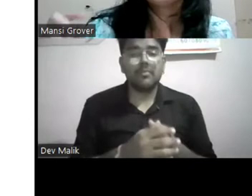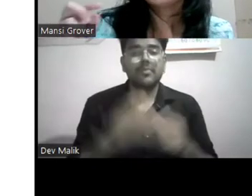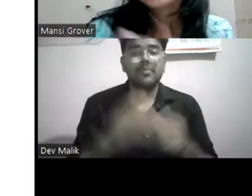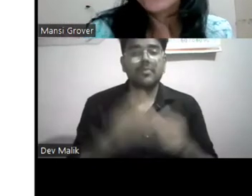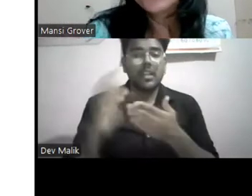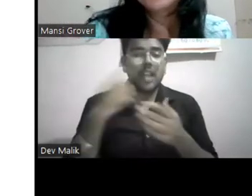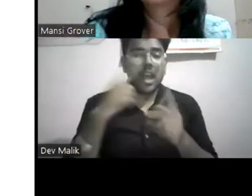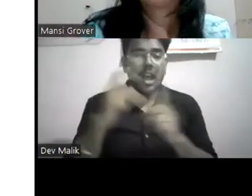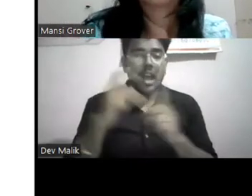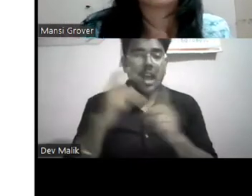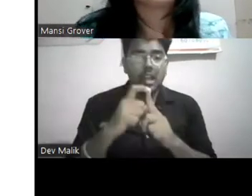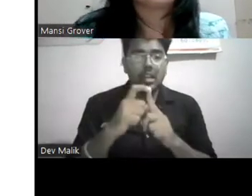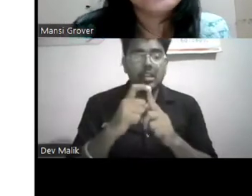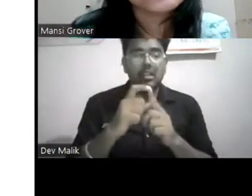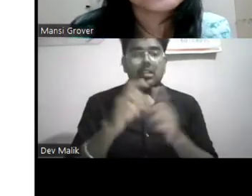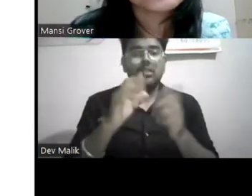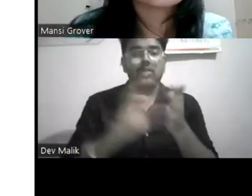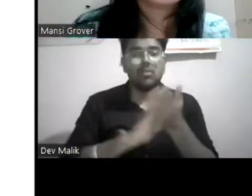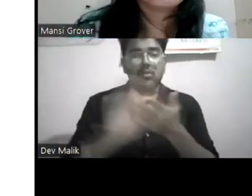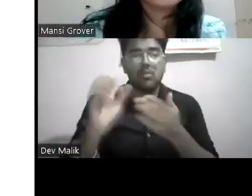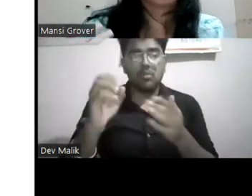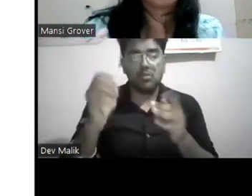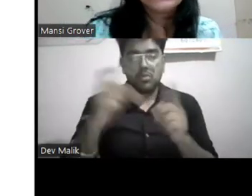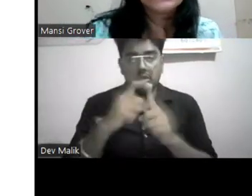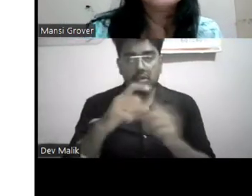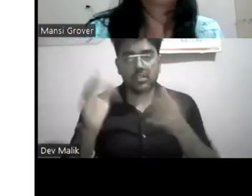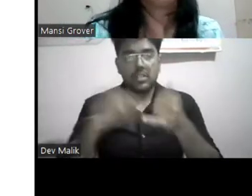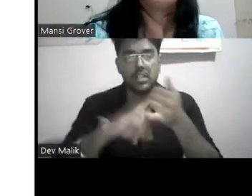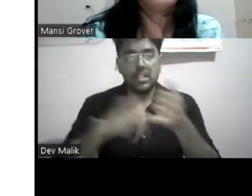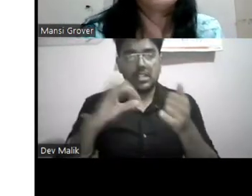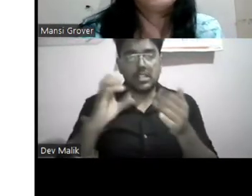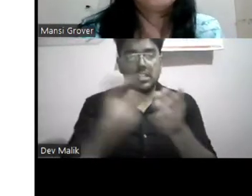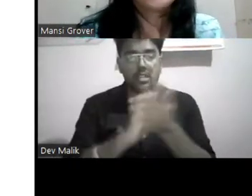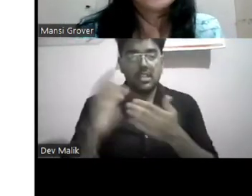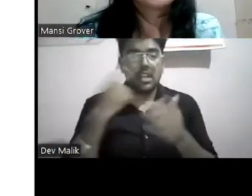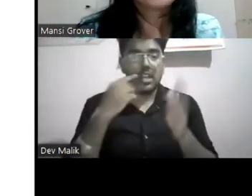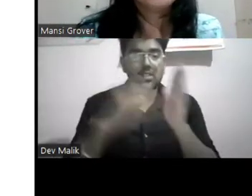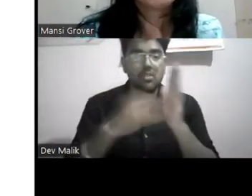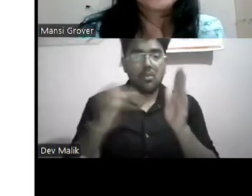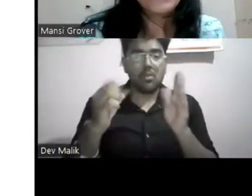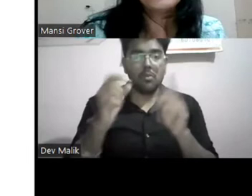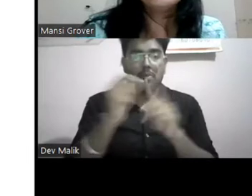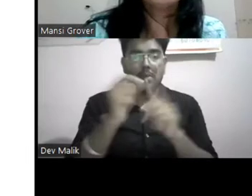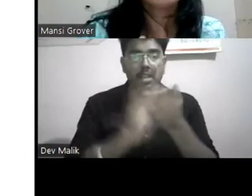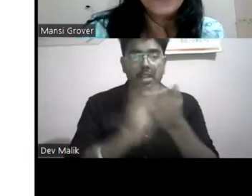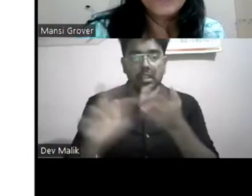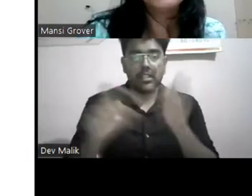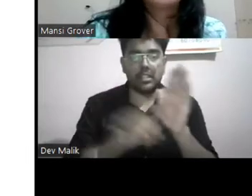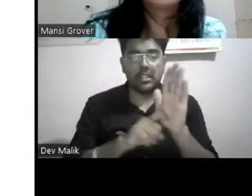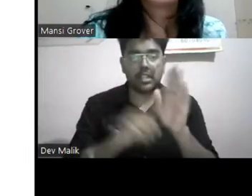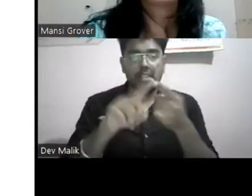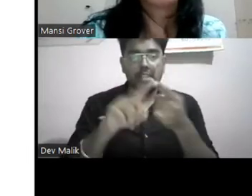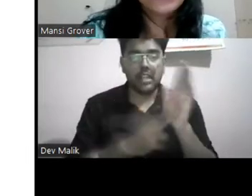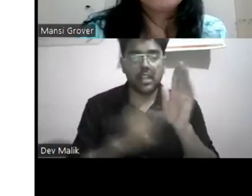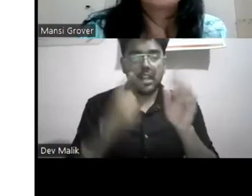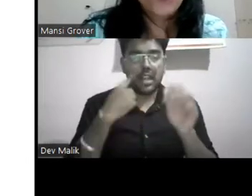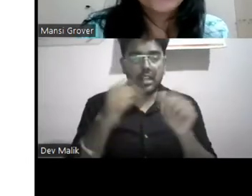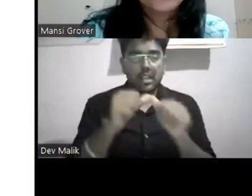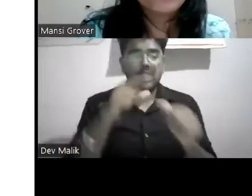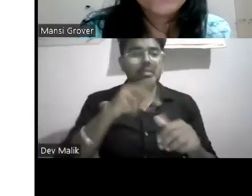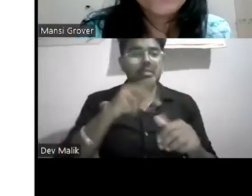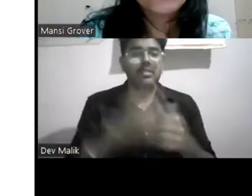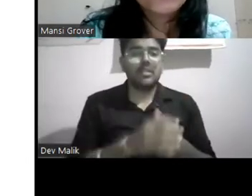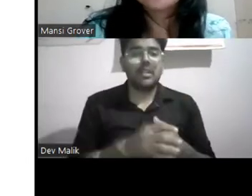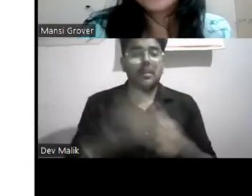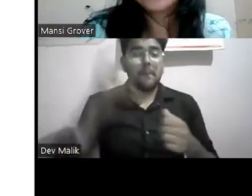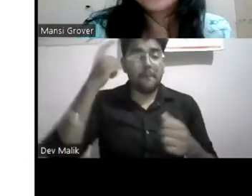But this is not actually a mental illness. It's a developmental disability. So, and why it was blamed onto